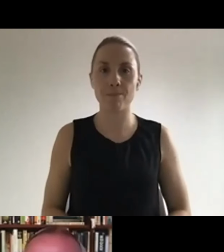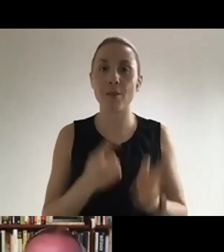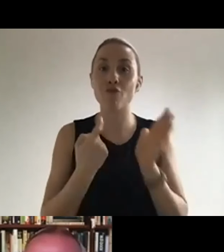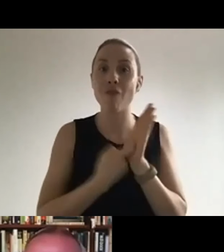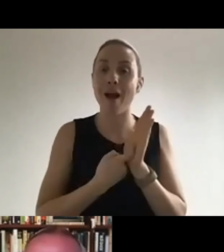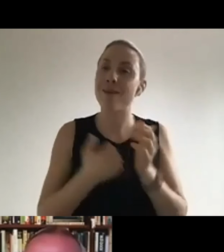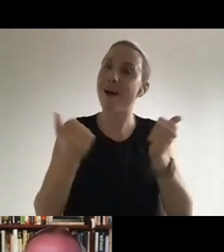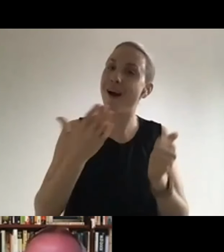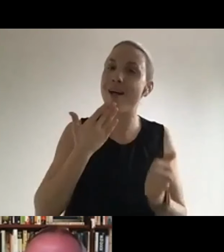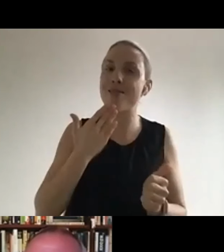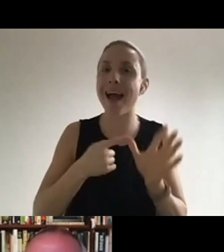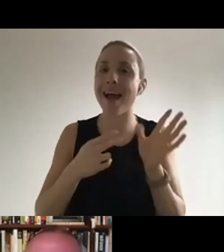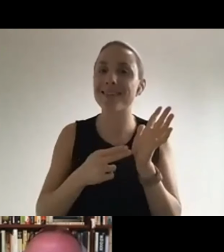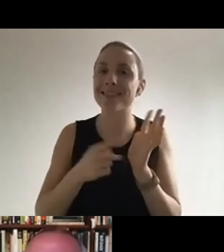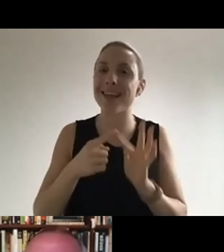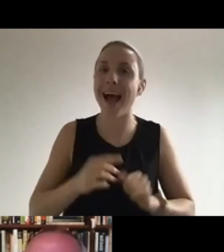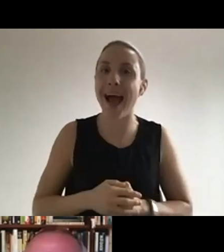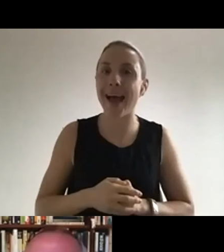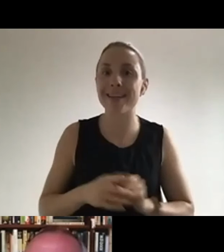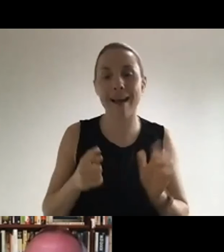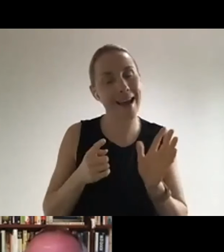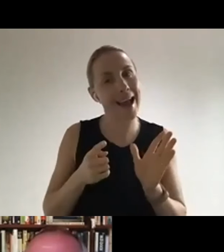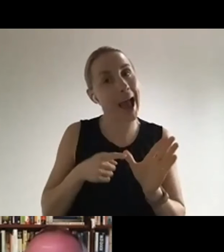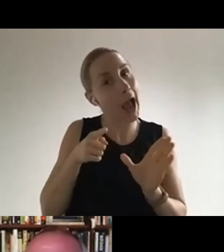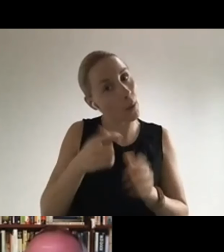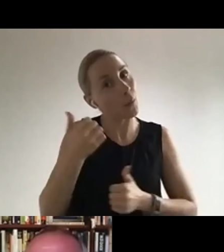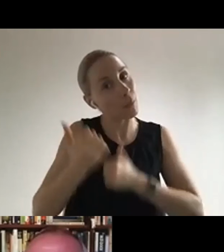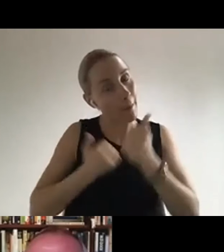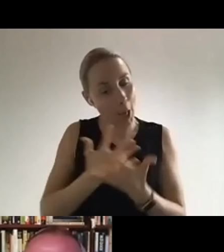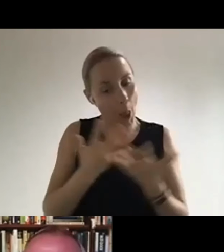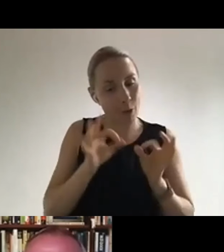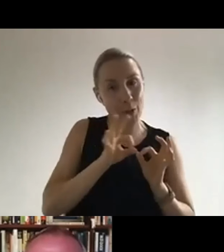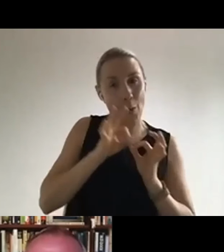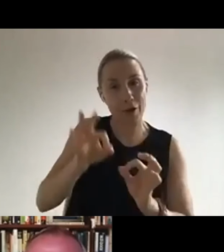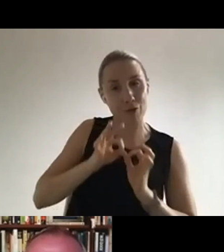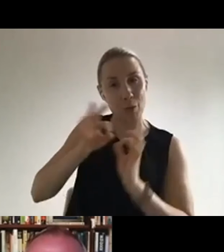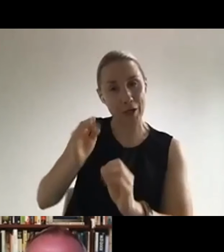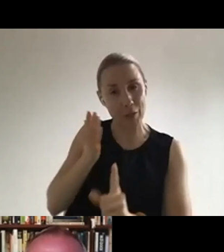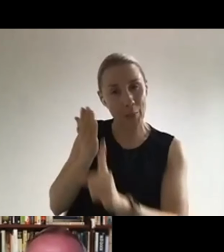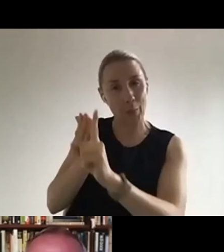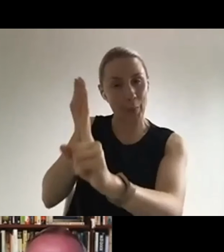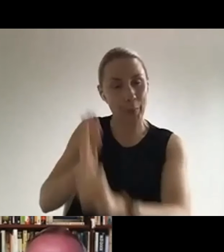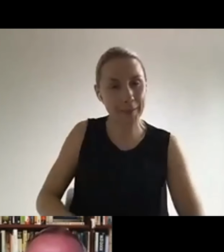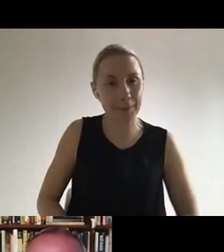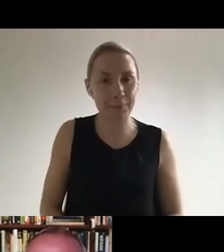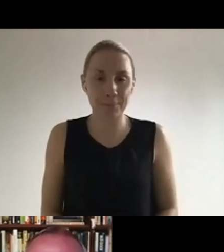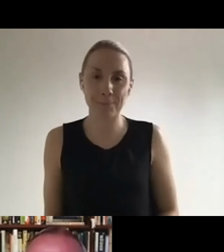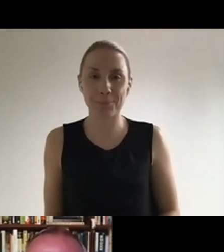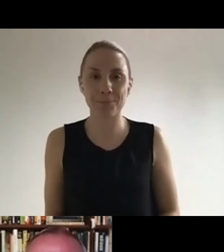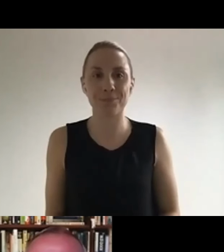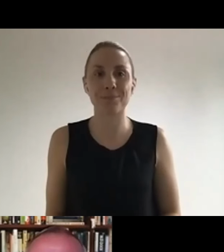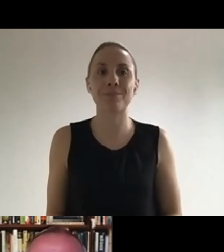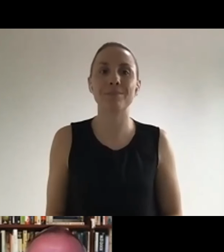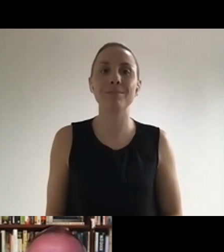So obviously you're very popular, Anne. So the number, so 4 votes on this question. Do you